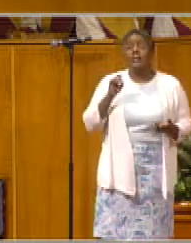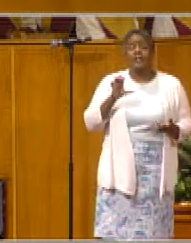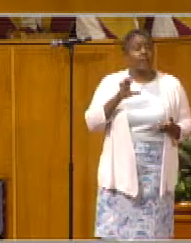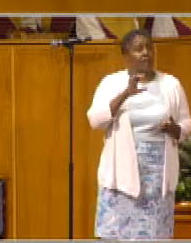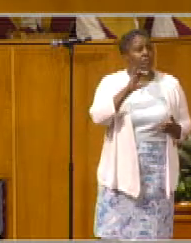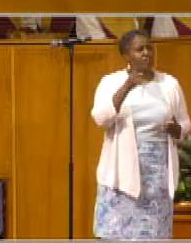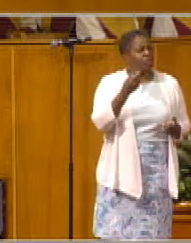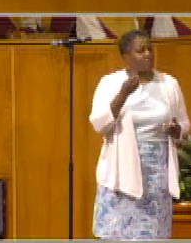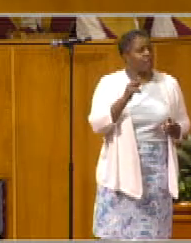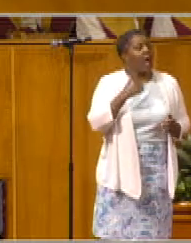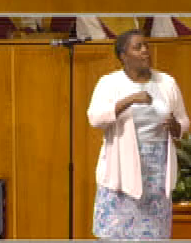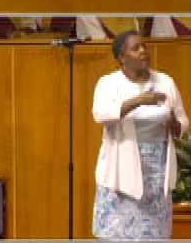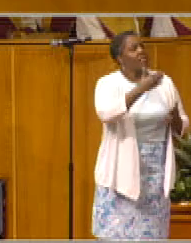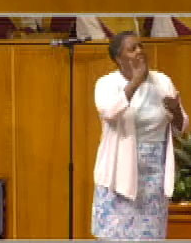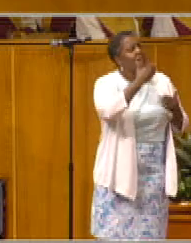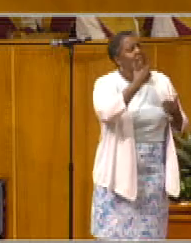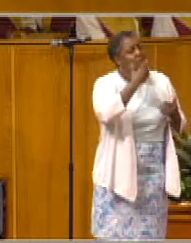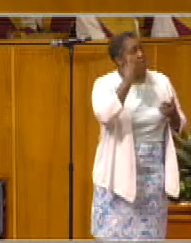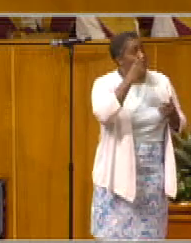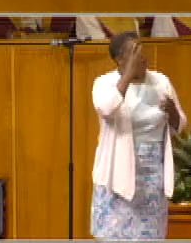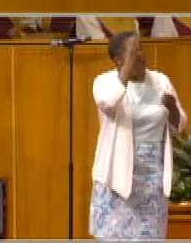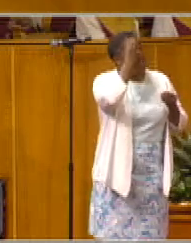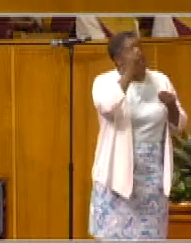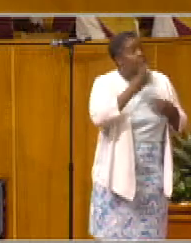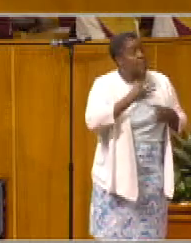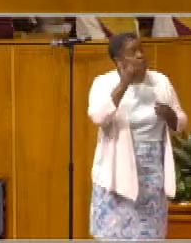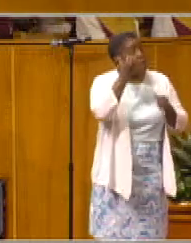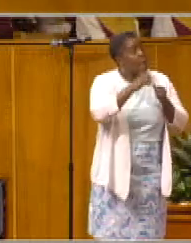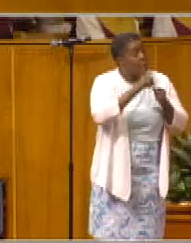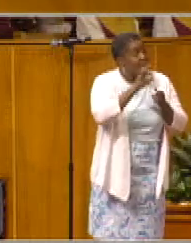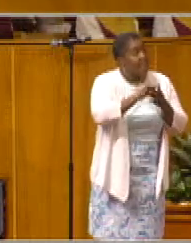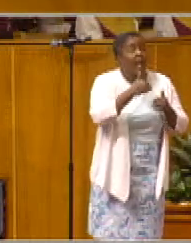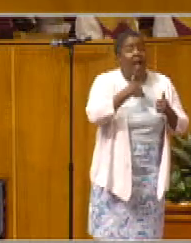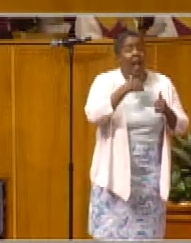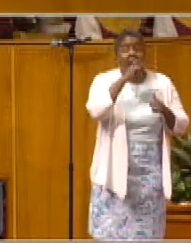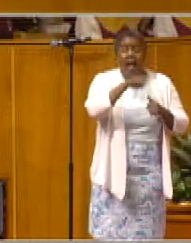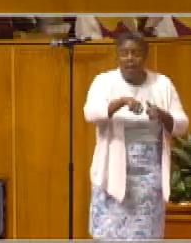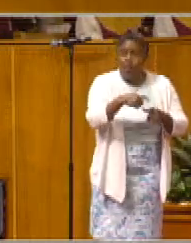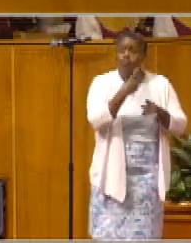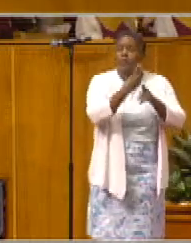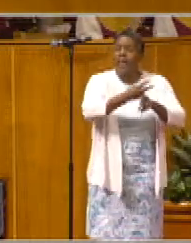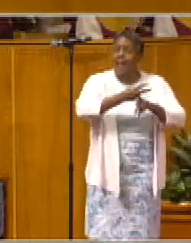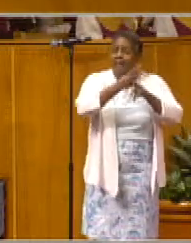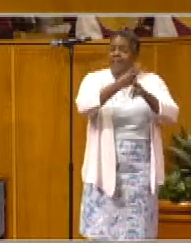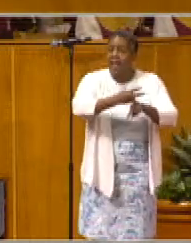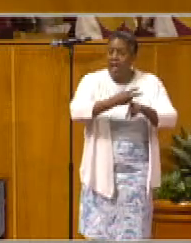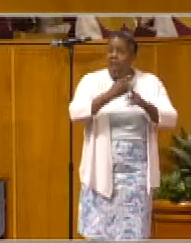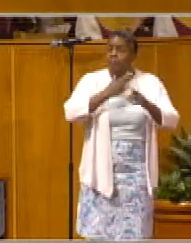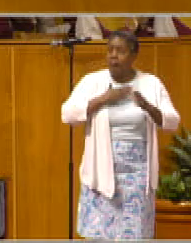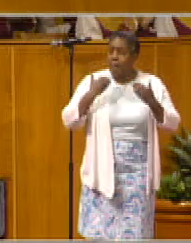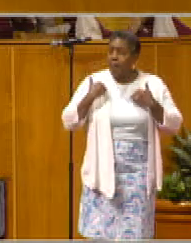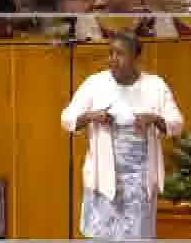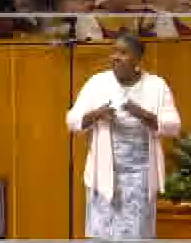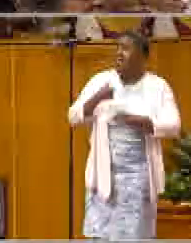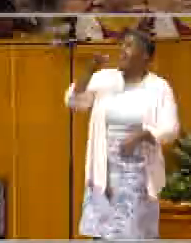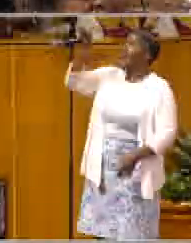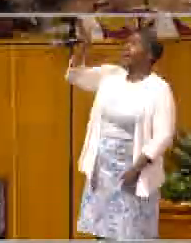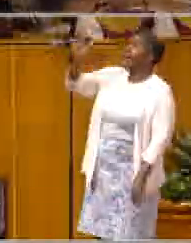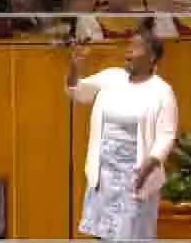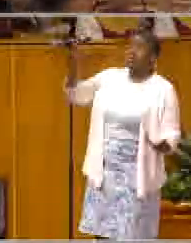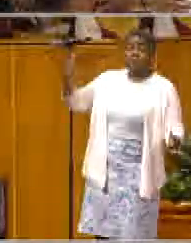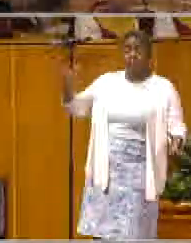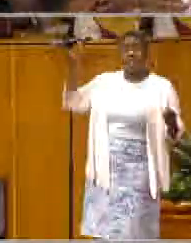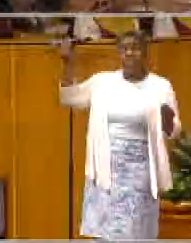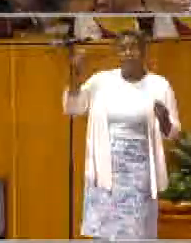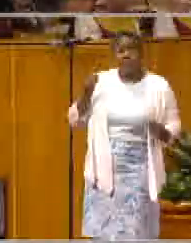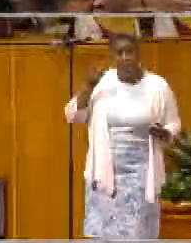wanna thank you for letting me remember that I've got to take care of this body that God has given